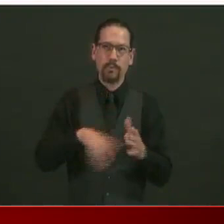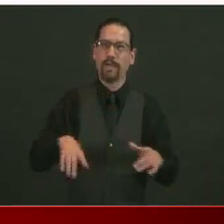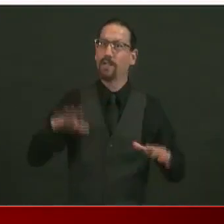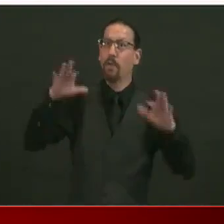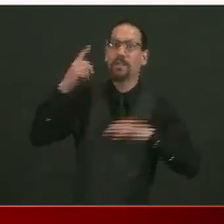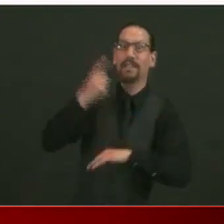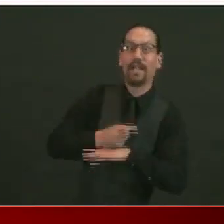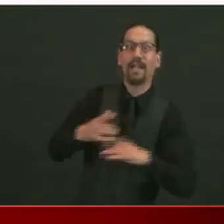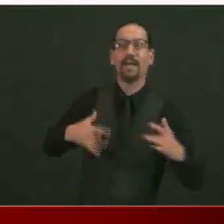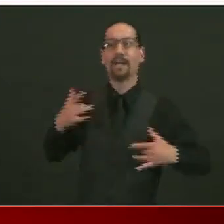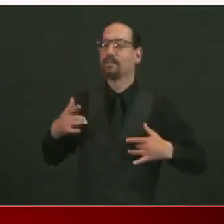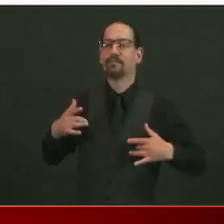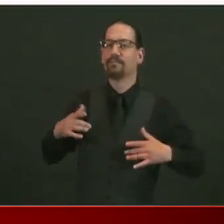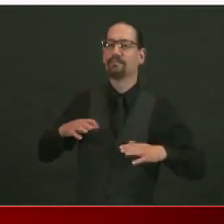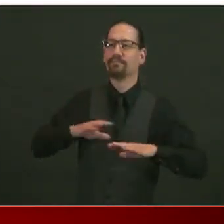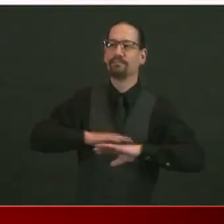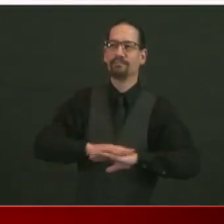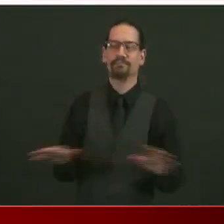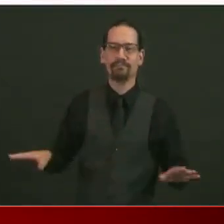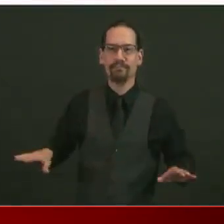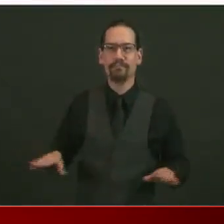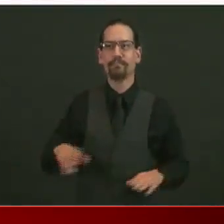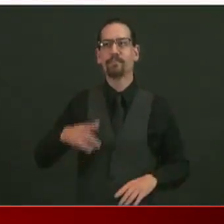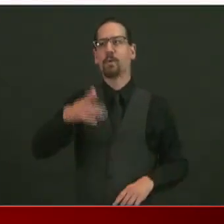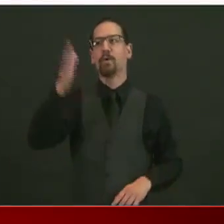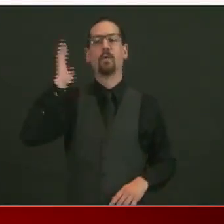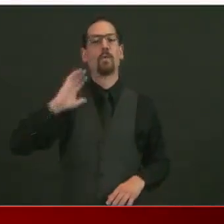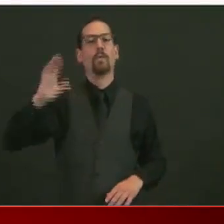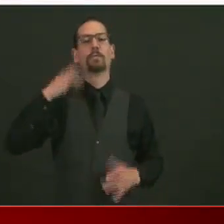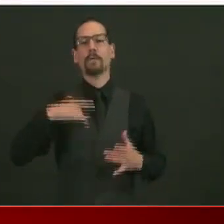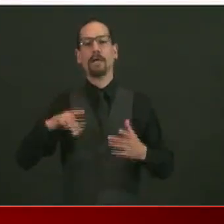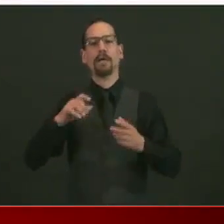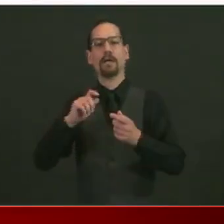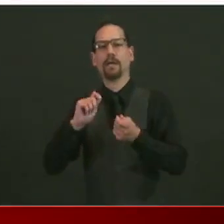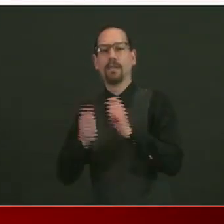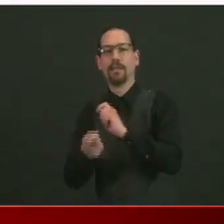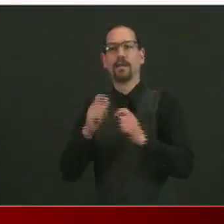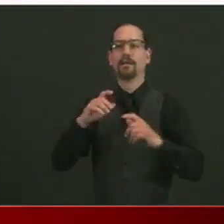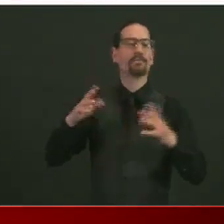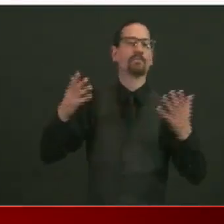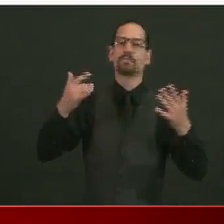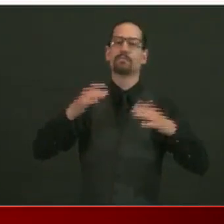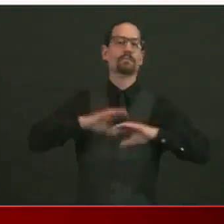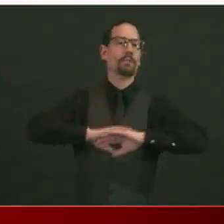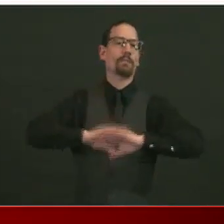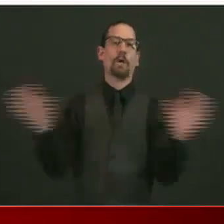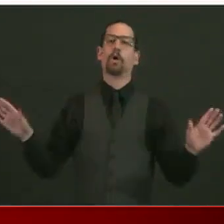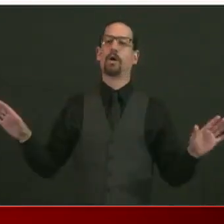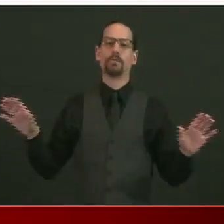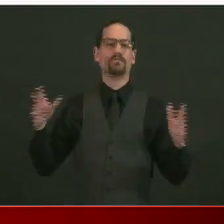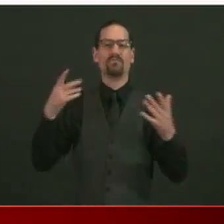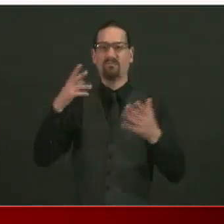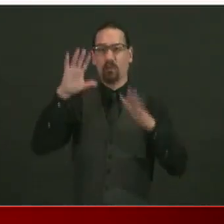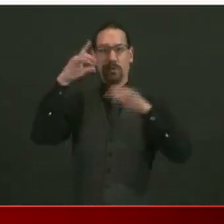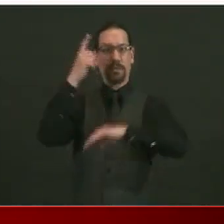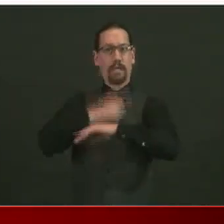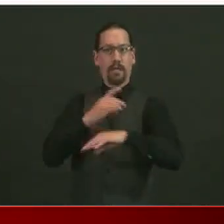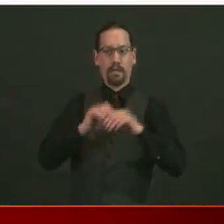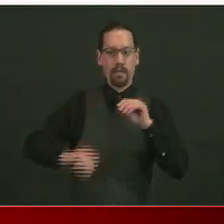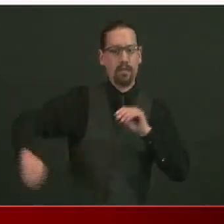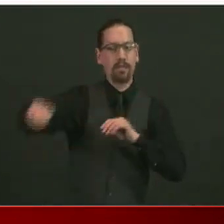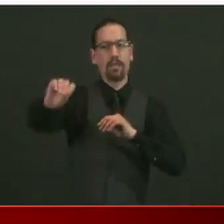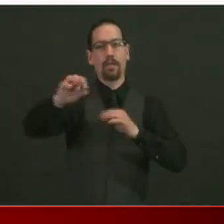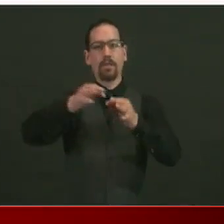the way we knew them before, are gone. We can do virtual distance learning. So los días de nieve que se